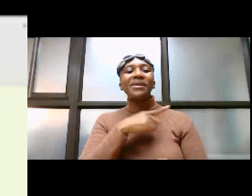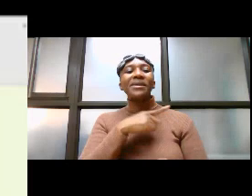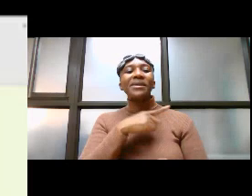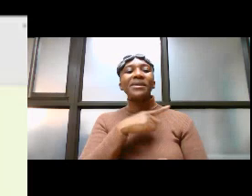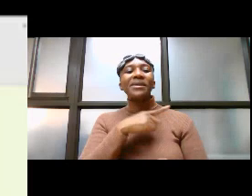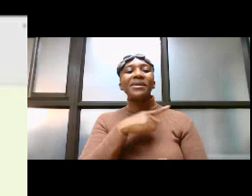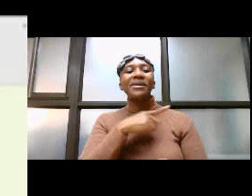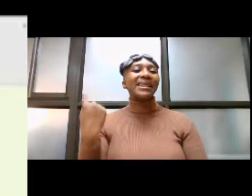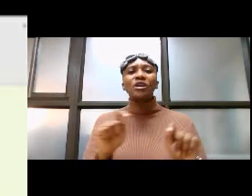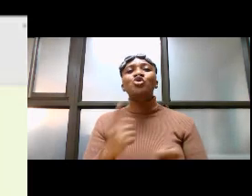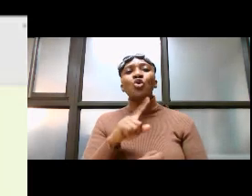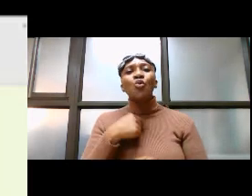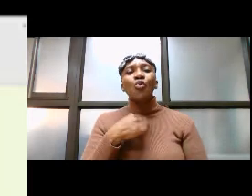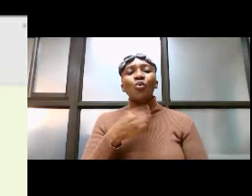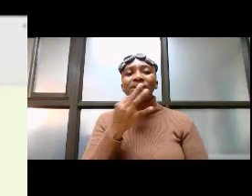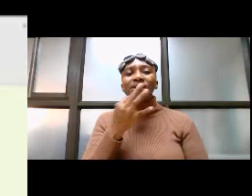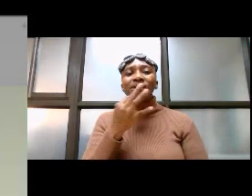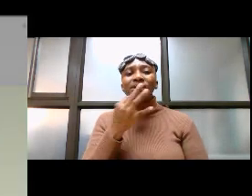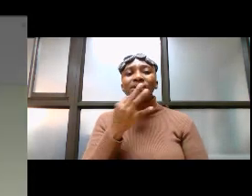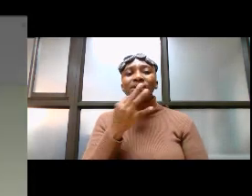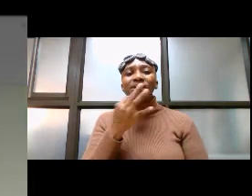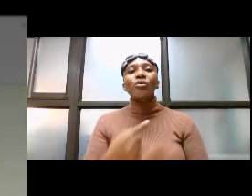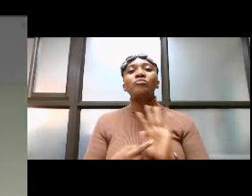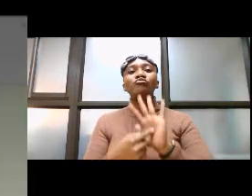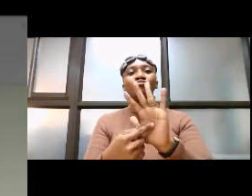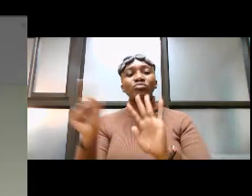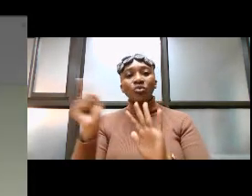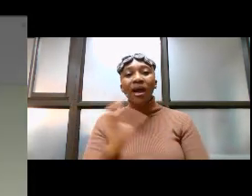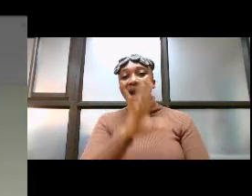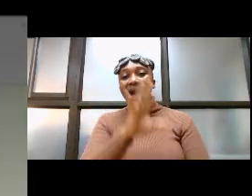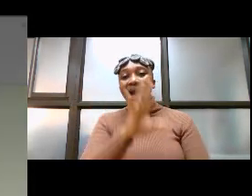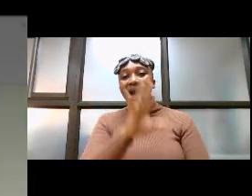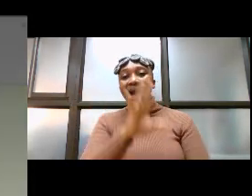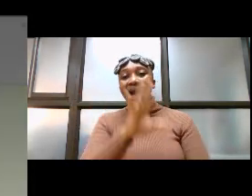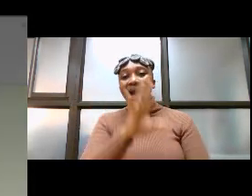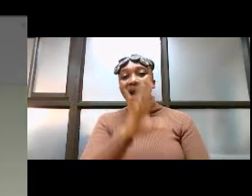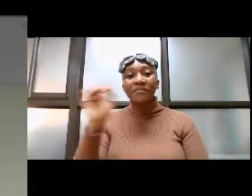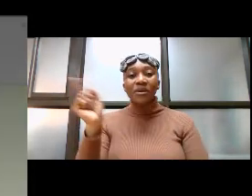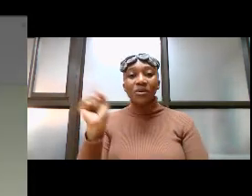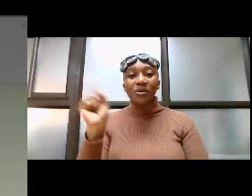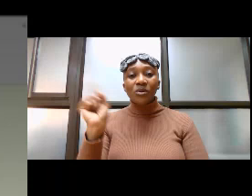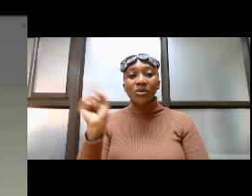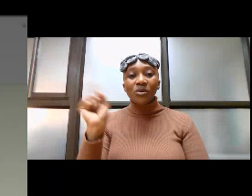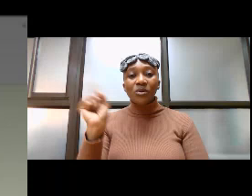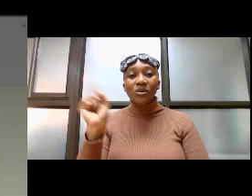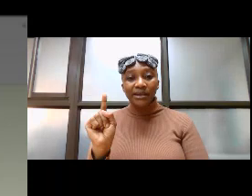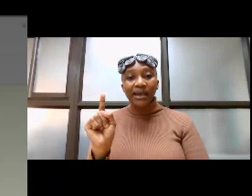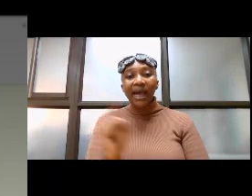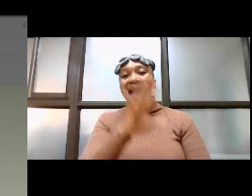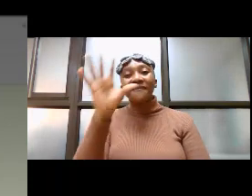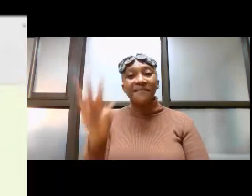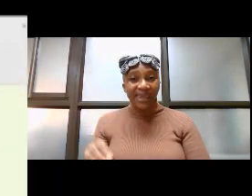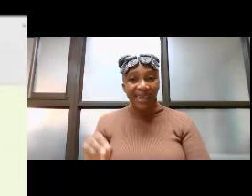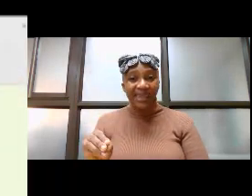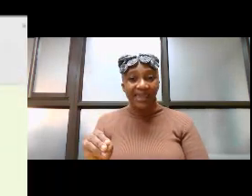So what are we saying here? We are just saying that African indigenous values and practices should not be idealized.